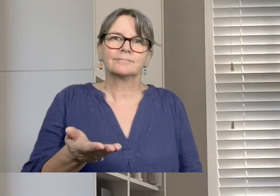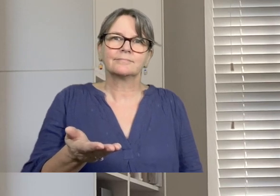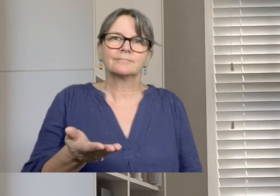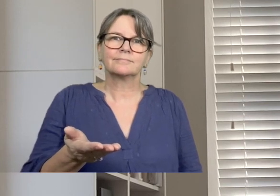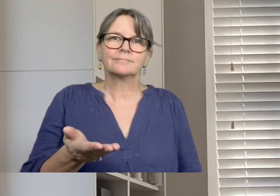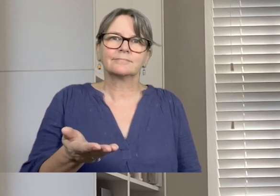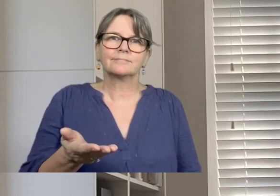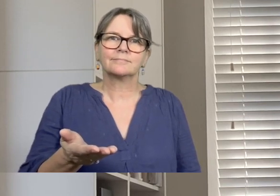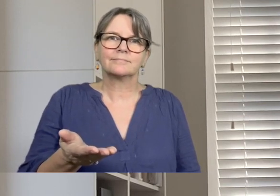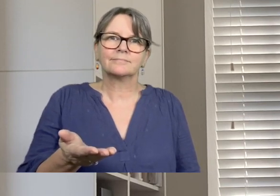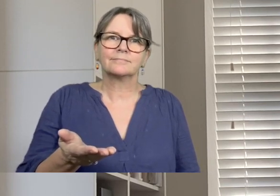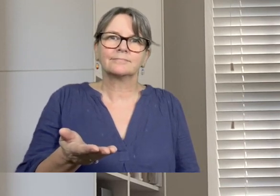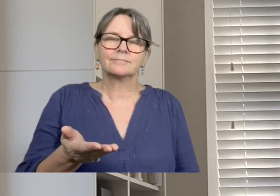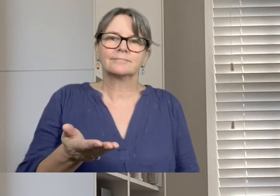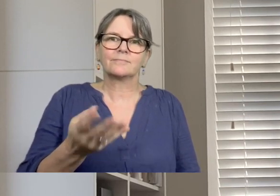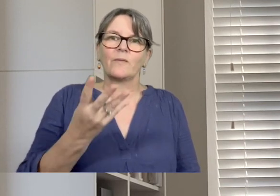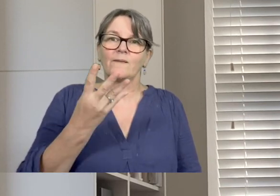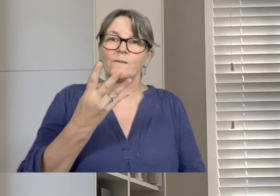and 3,